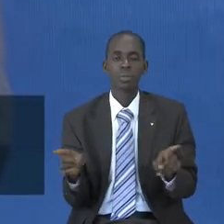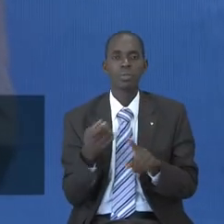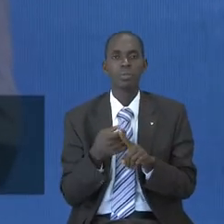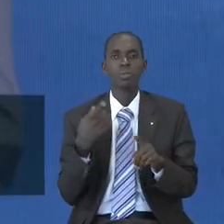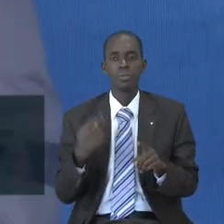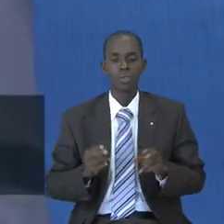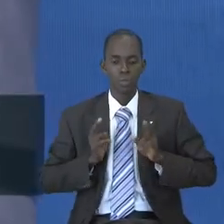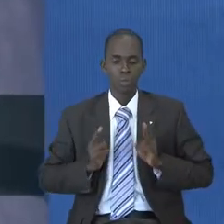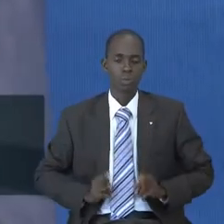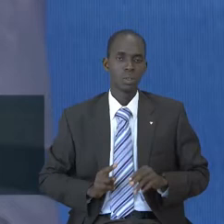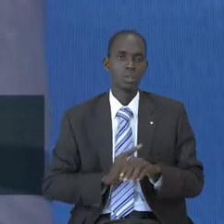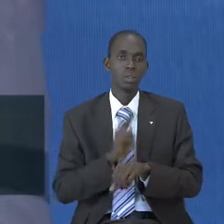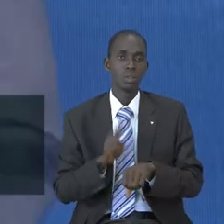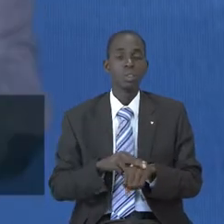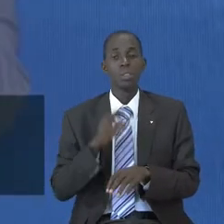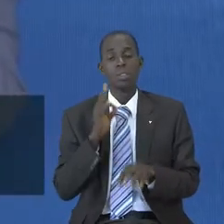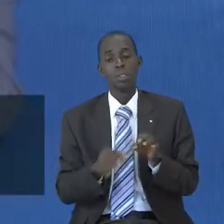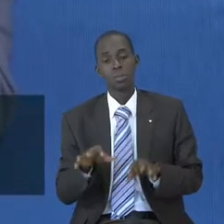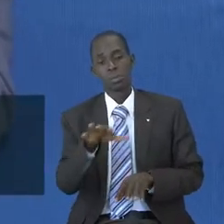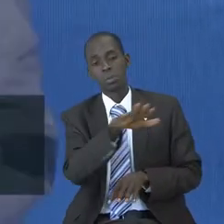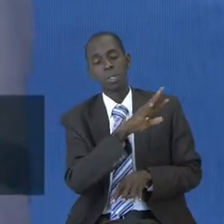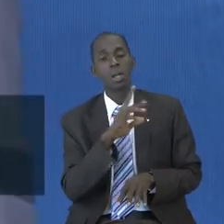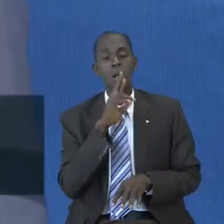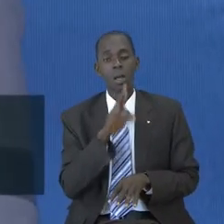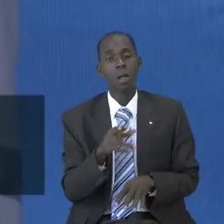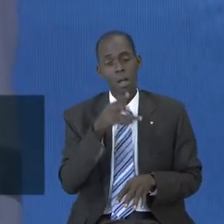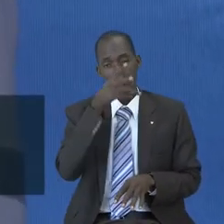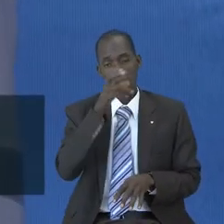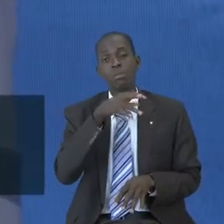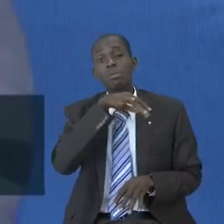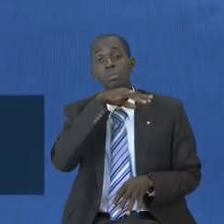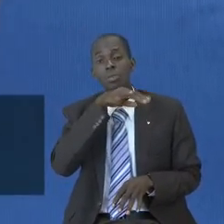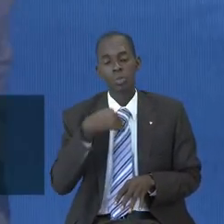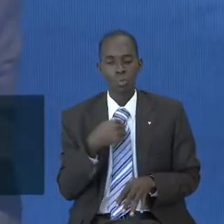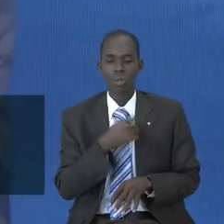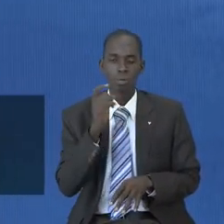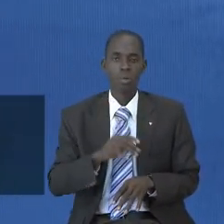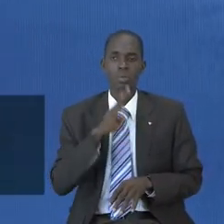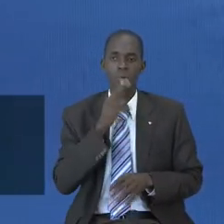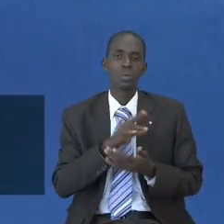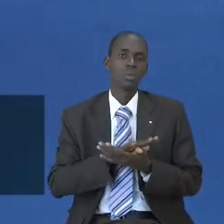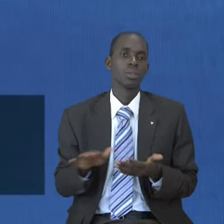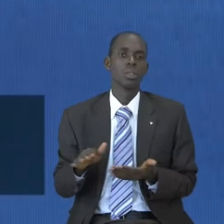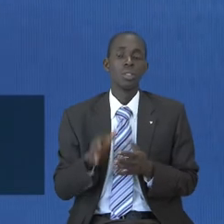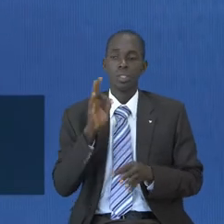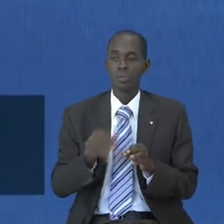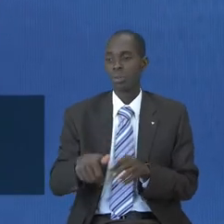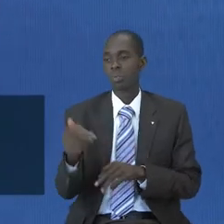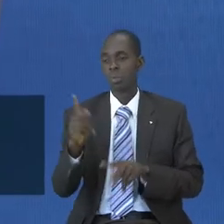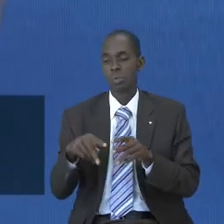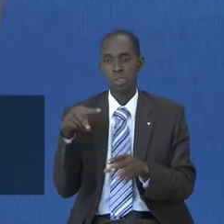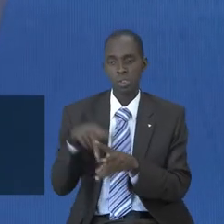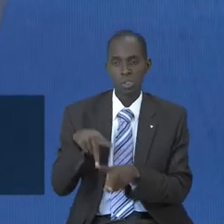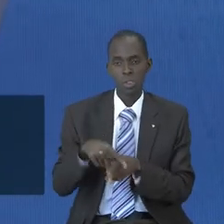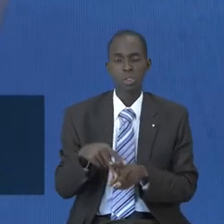nation. If they are corrupt, we must be holy. If they cheat and lie, we must